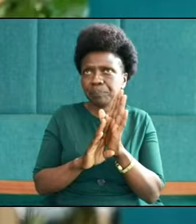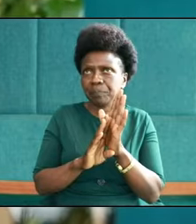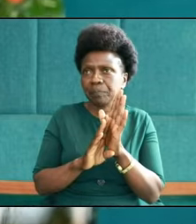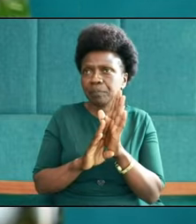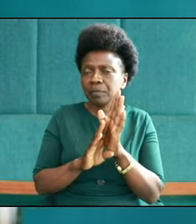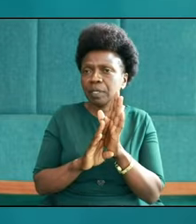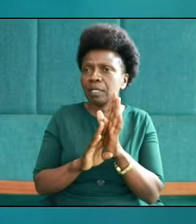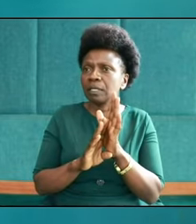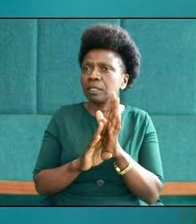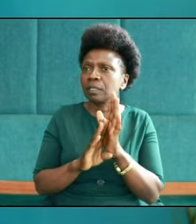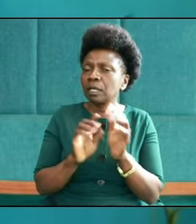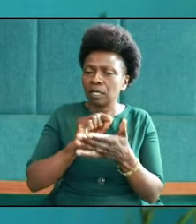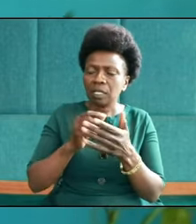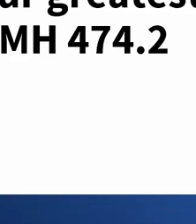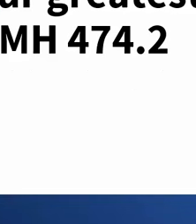the writer is saying that